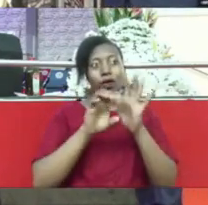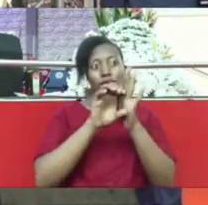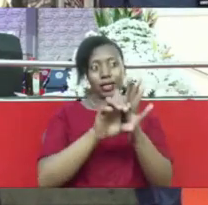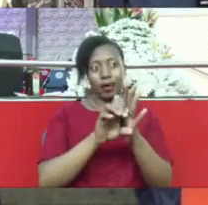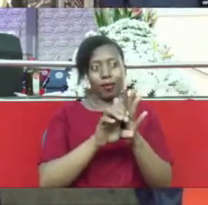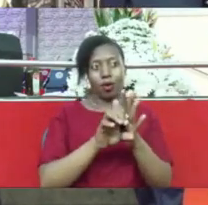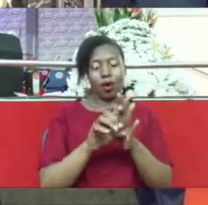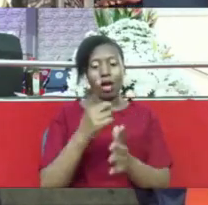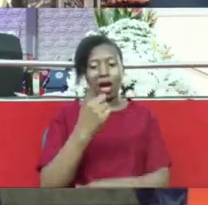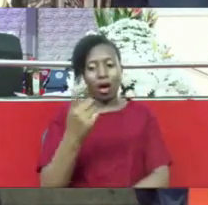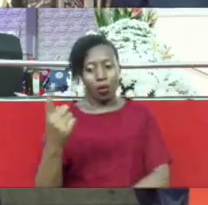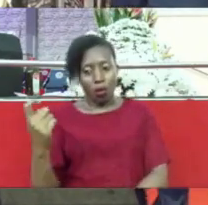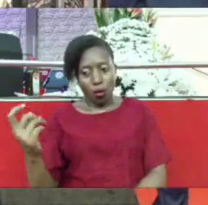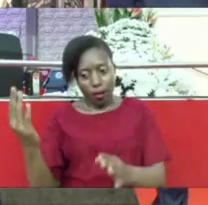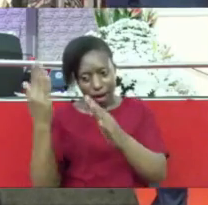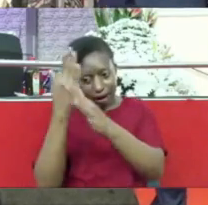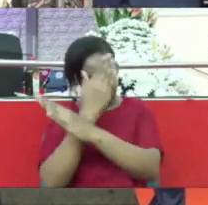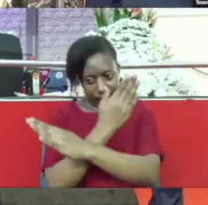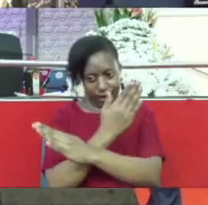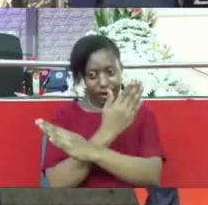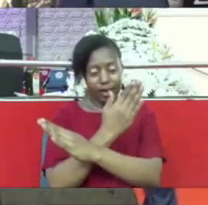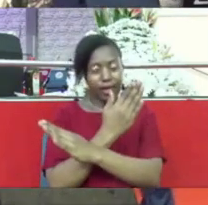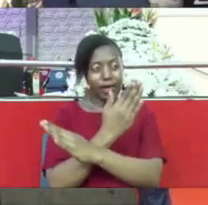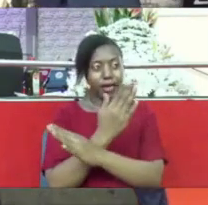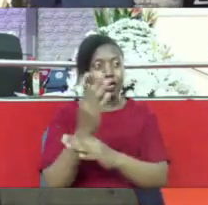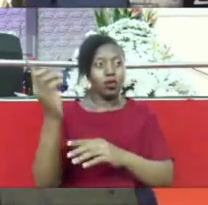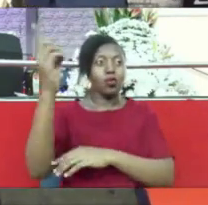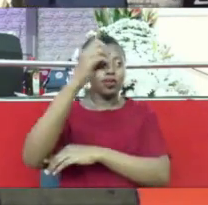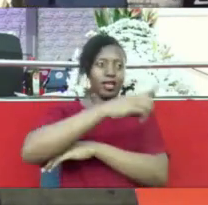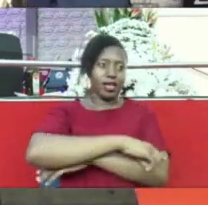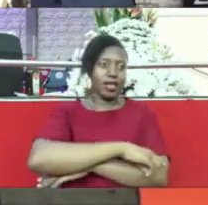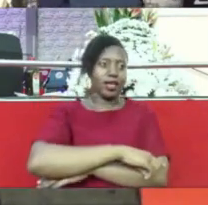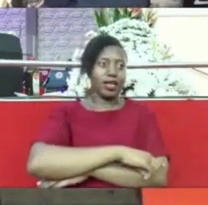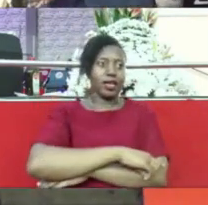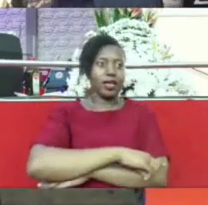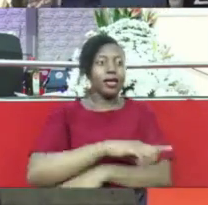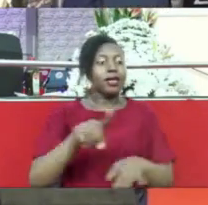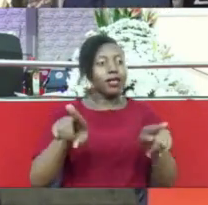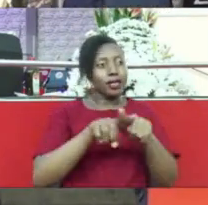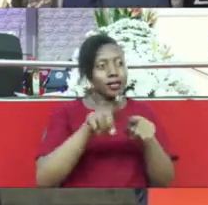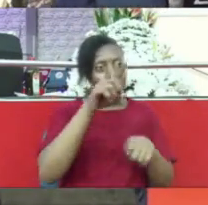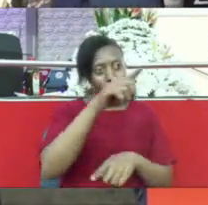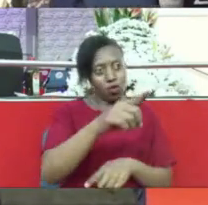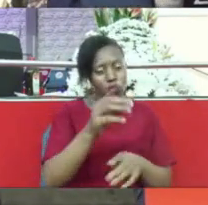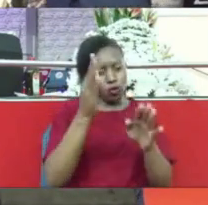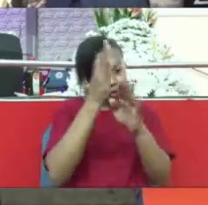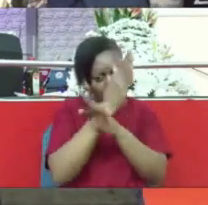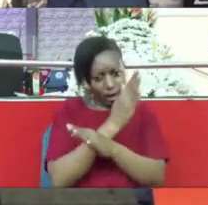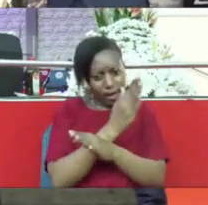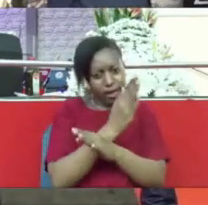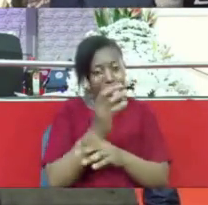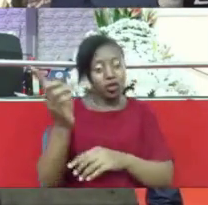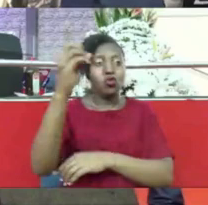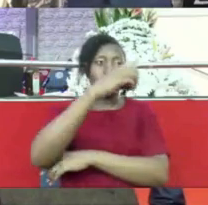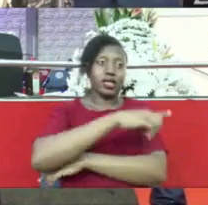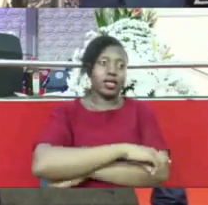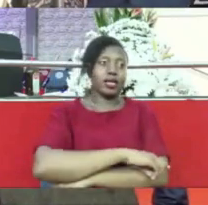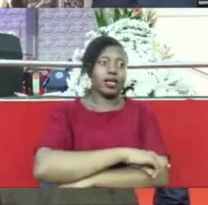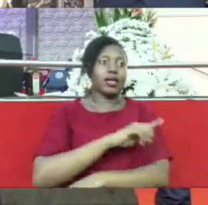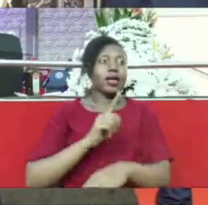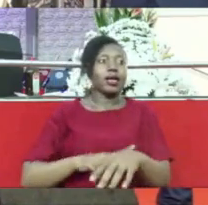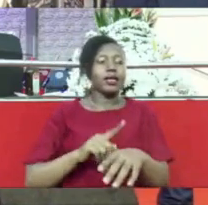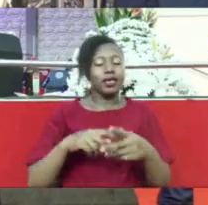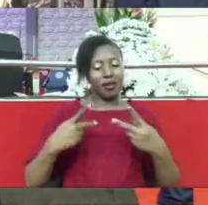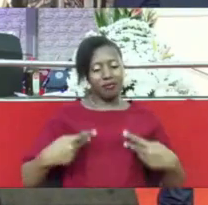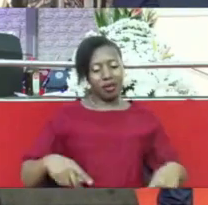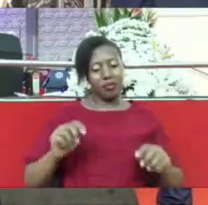Kama mnyama ambaye anajificha mchana. You are hiding yourself during the day. Unajificha mchana. When everyone can see you. Wakati ambao